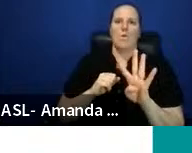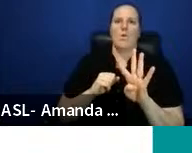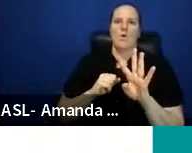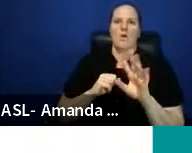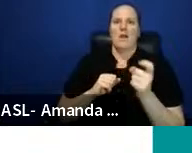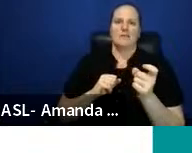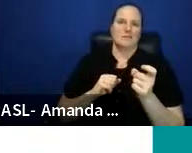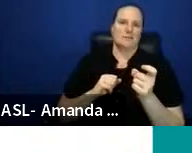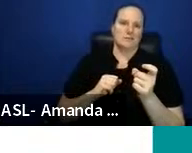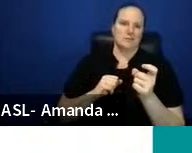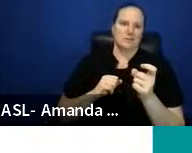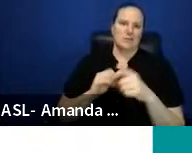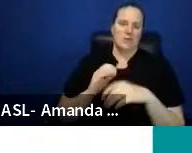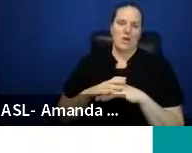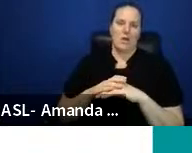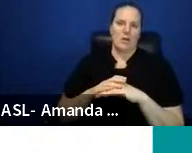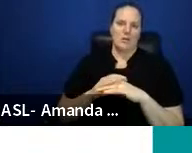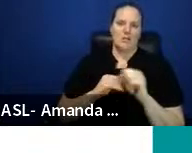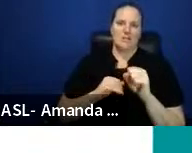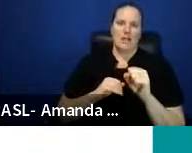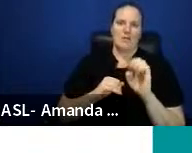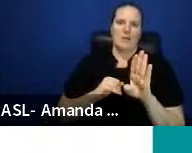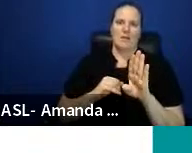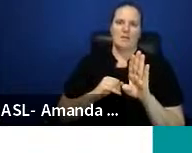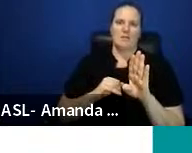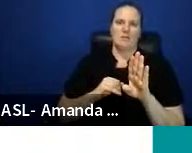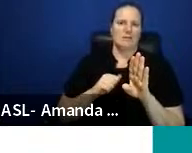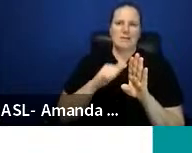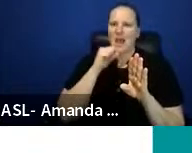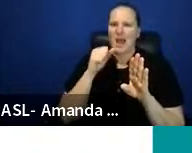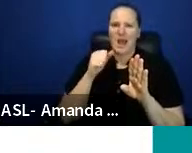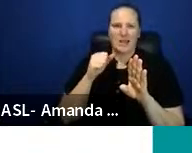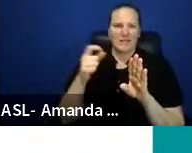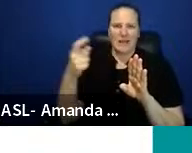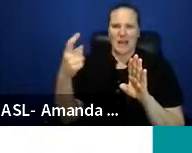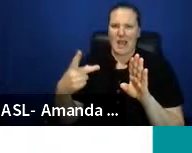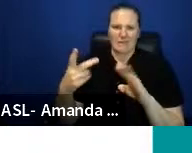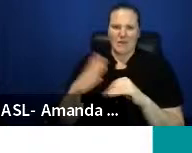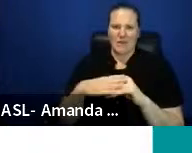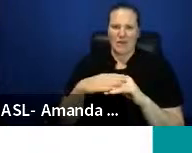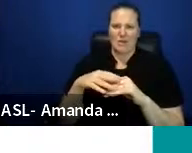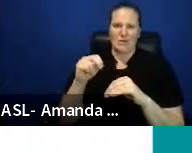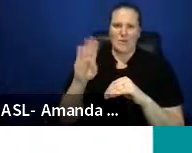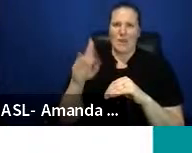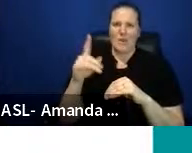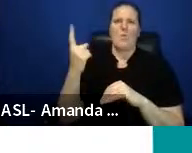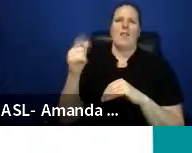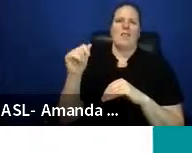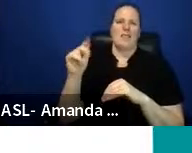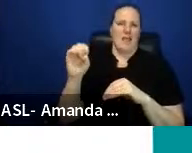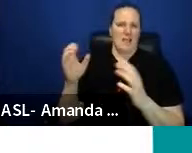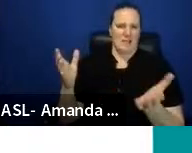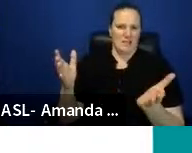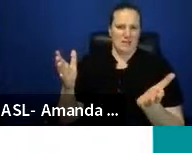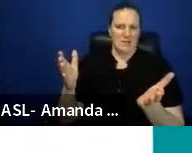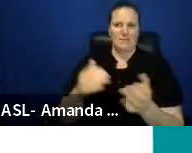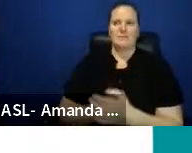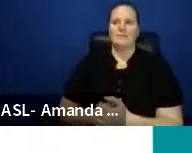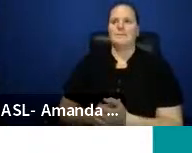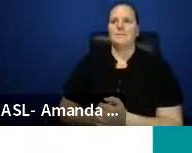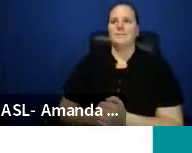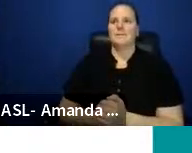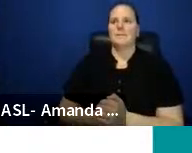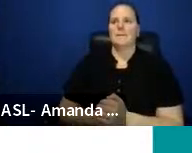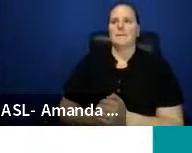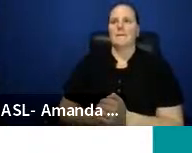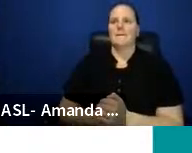impact, for example, on southbound, but only not even a halving on northbound, for example, on the 1 lane? So the big deal is